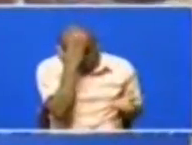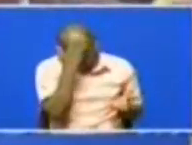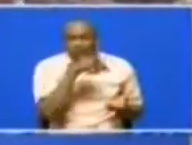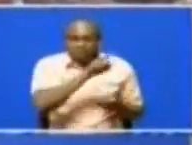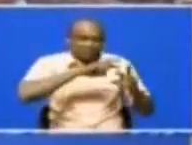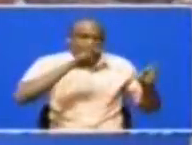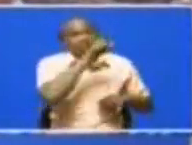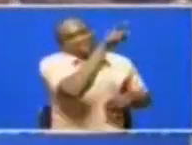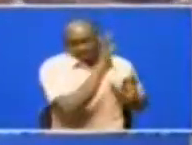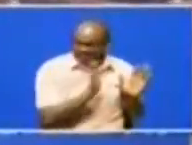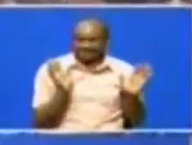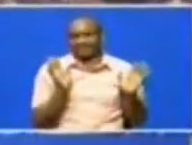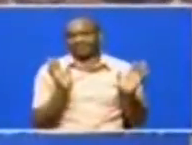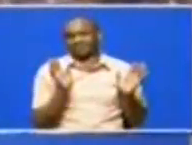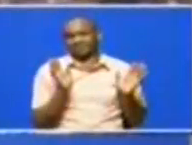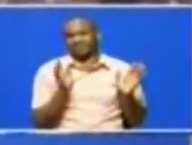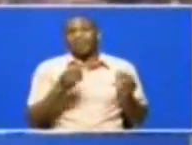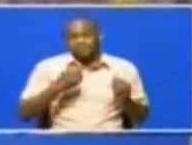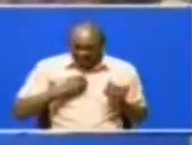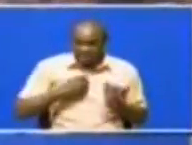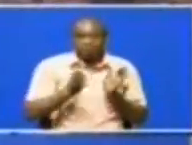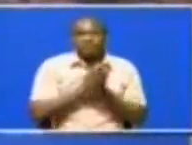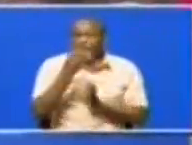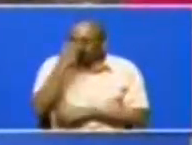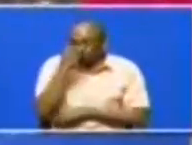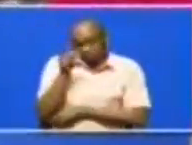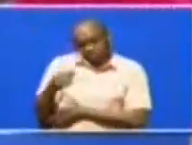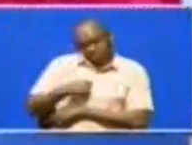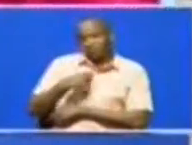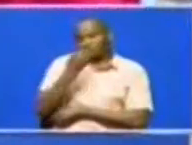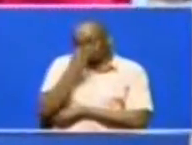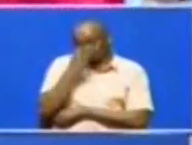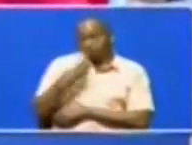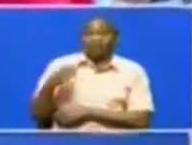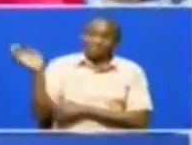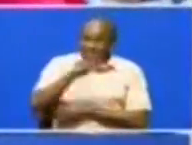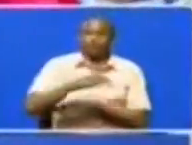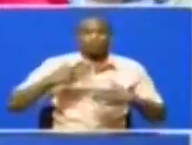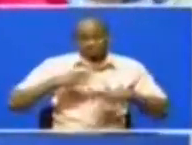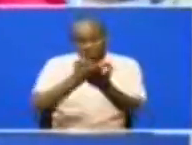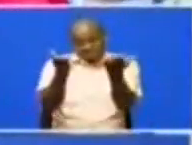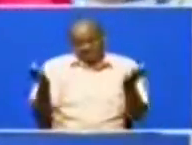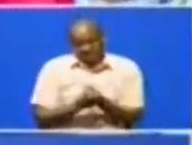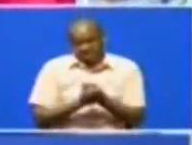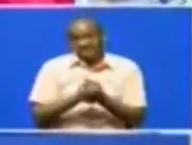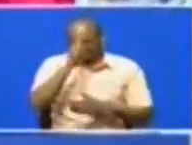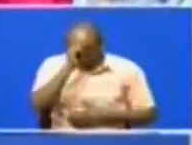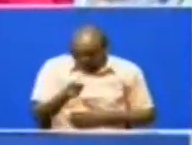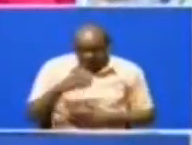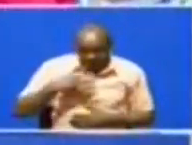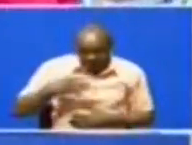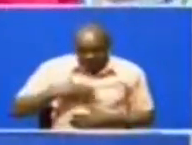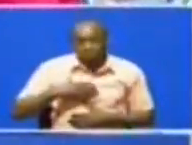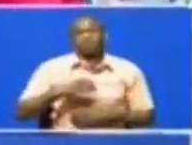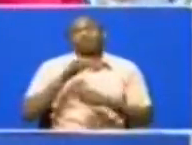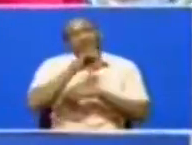aende akazitafute. Mimi na William Ruto tuarudi kwa wananchi watukufu wa Jamhuri